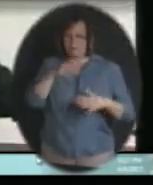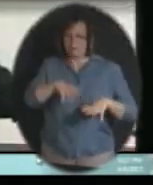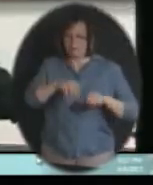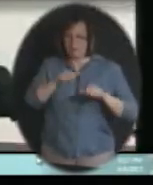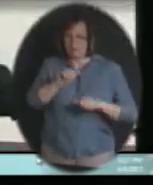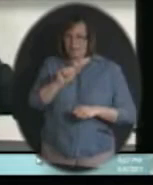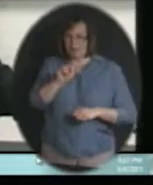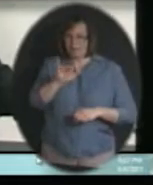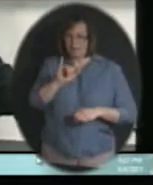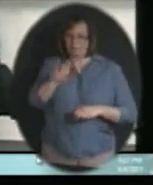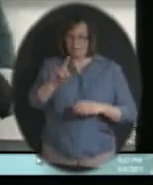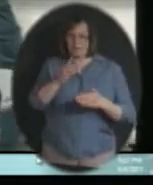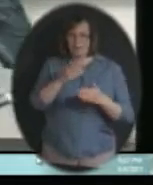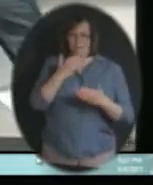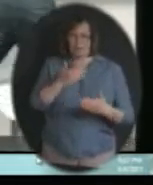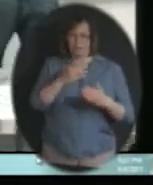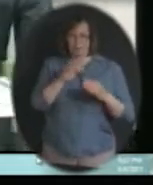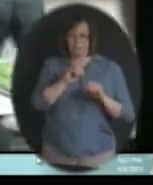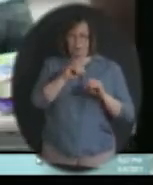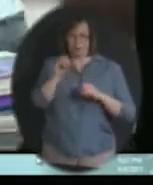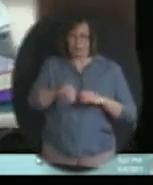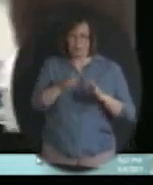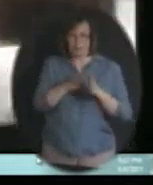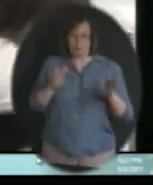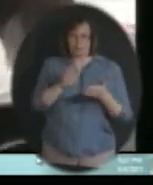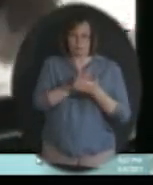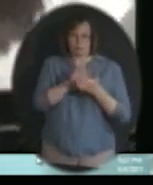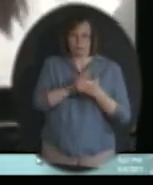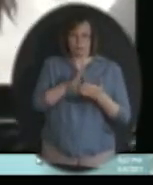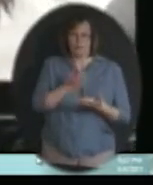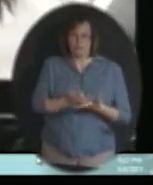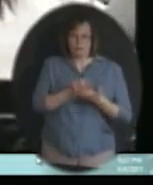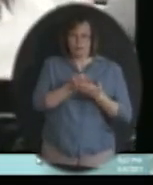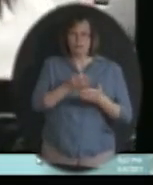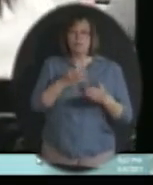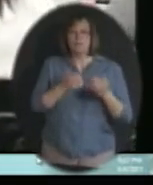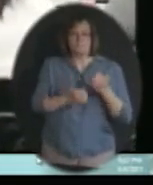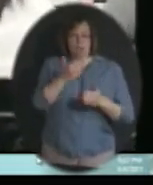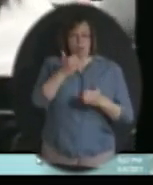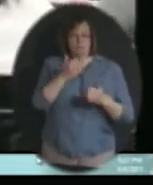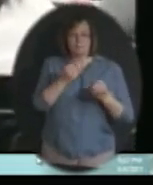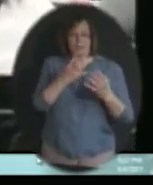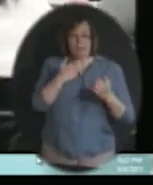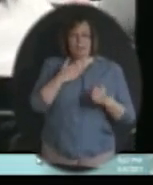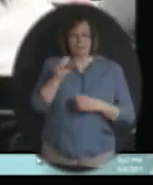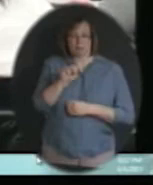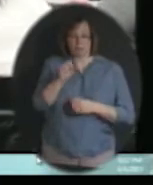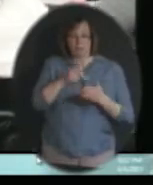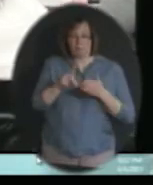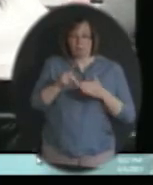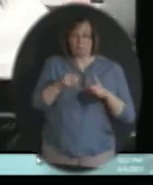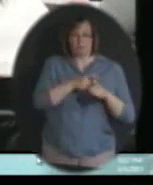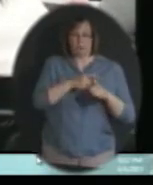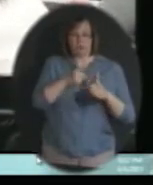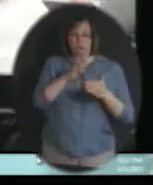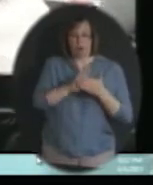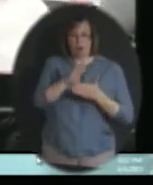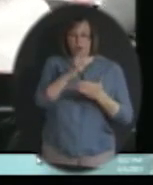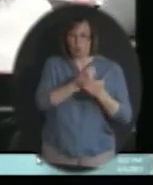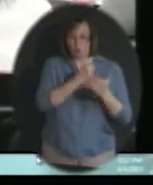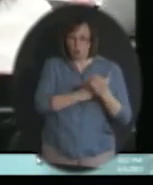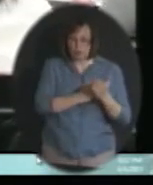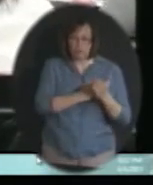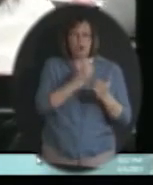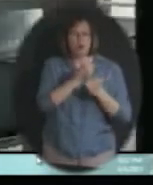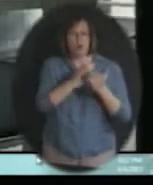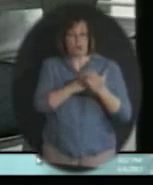Thanks to donors from the Olathe Public Schools Foundation's All Fund, many Avid students receive scholarships to pay for their first college courses